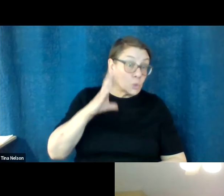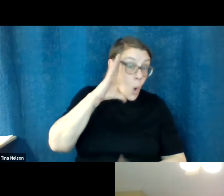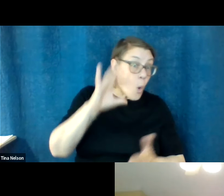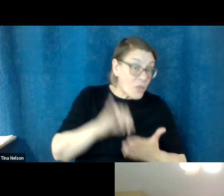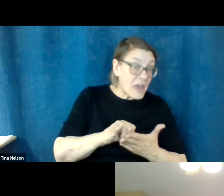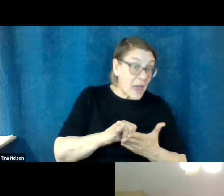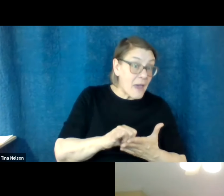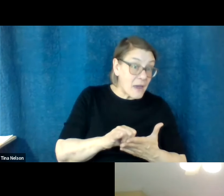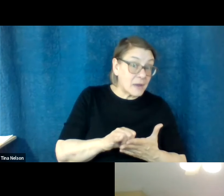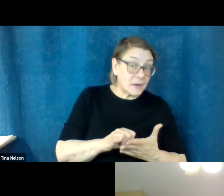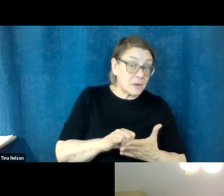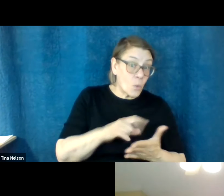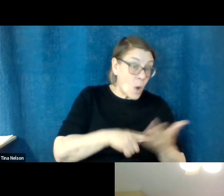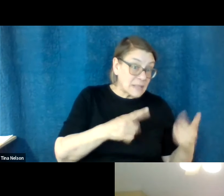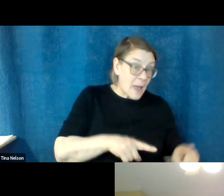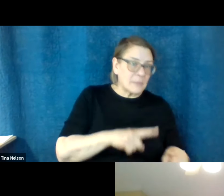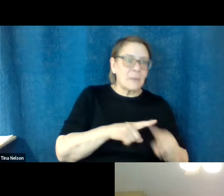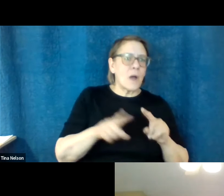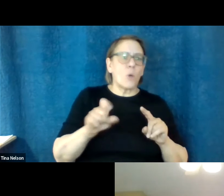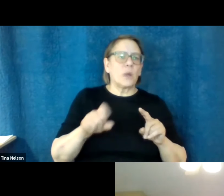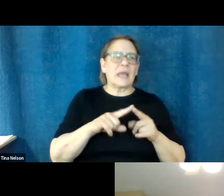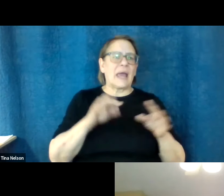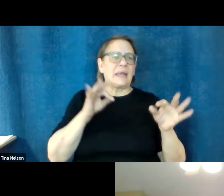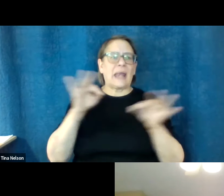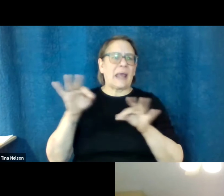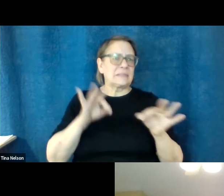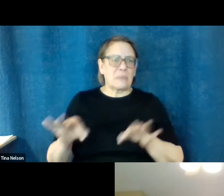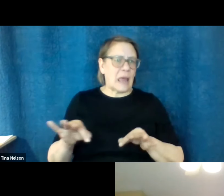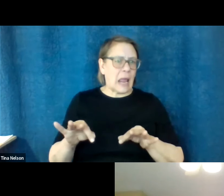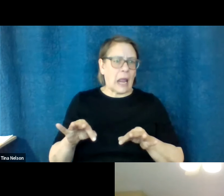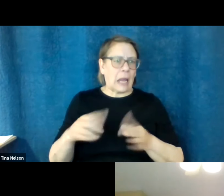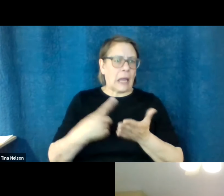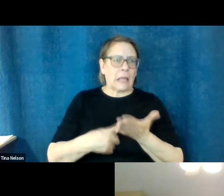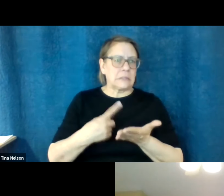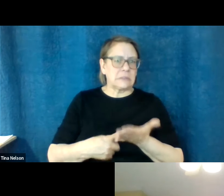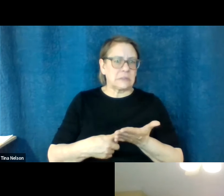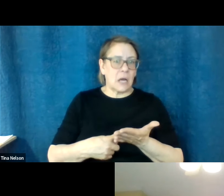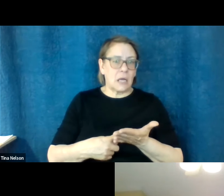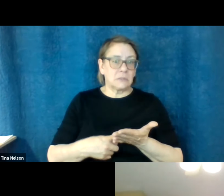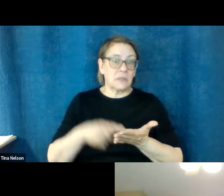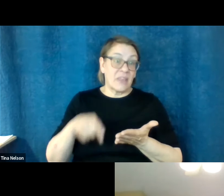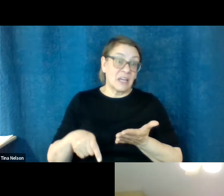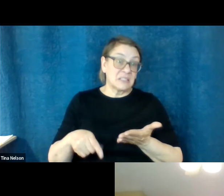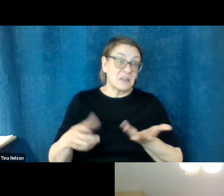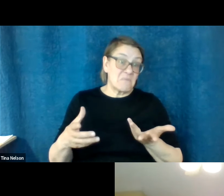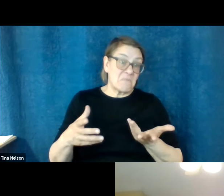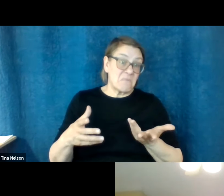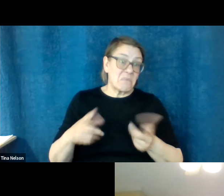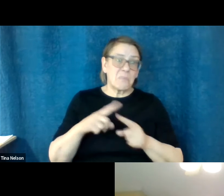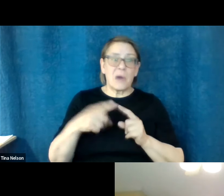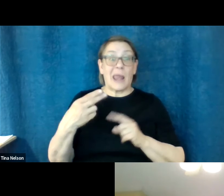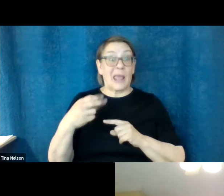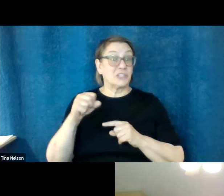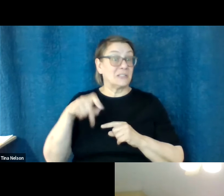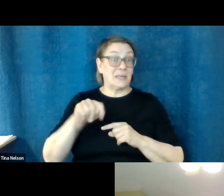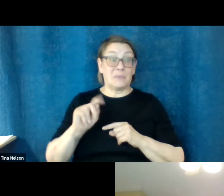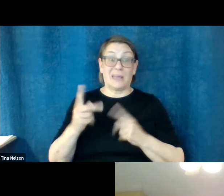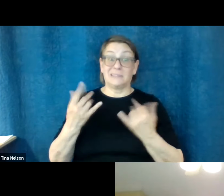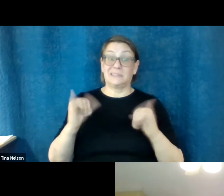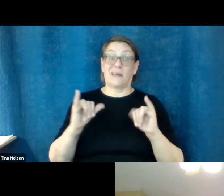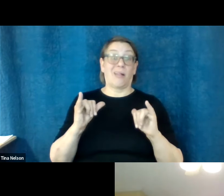but we can walk through it and have these discussions, which I think are informative, but that HSTP is moving full force